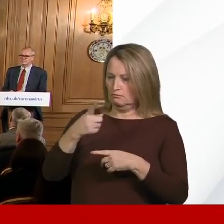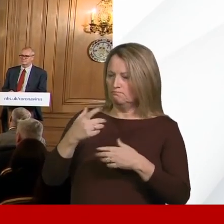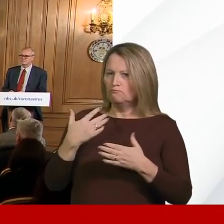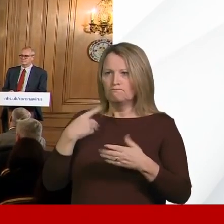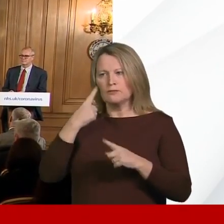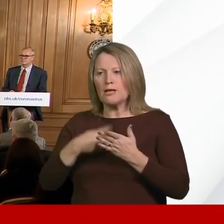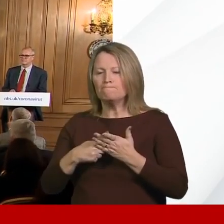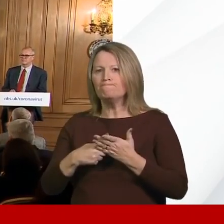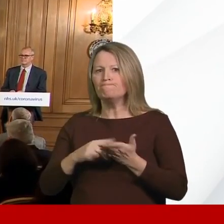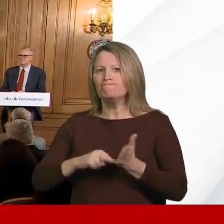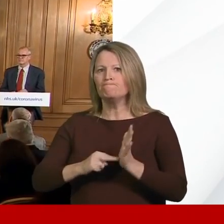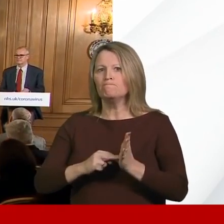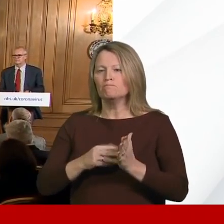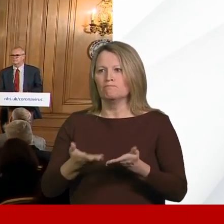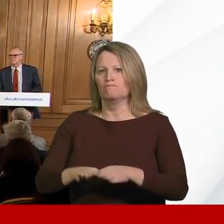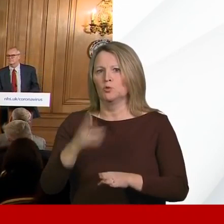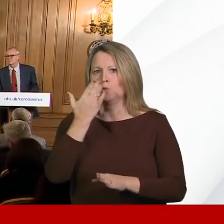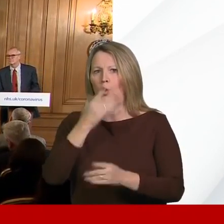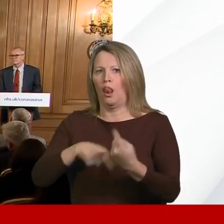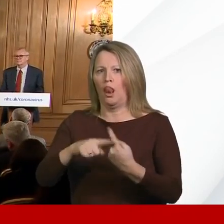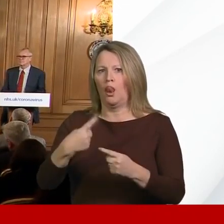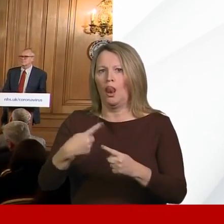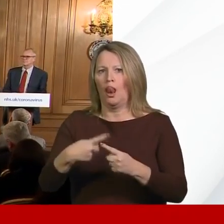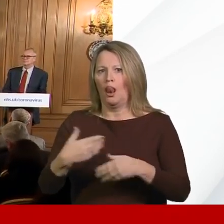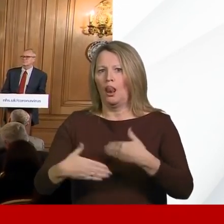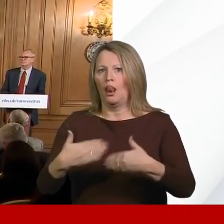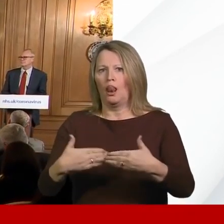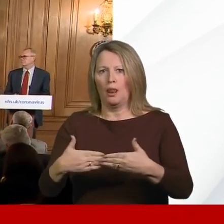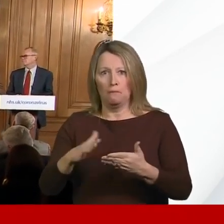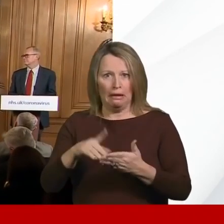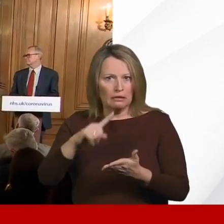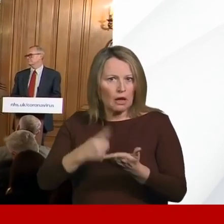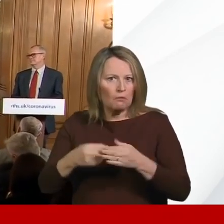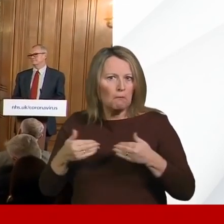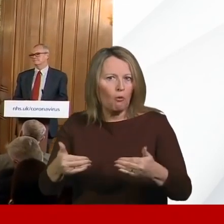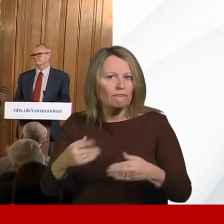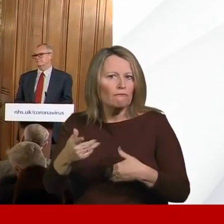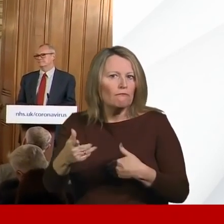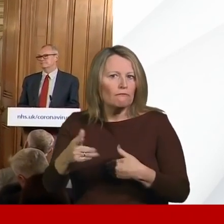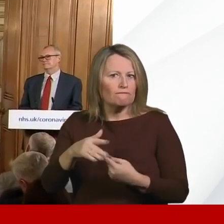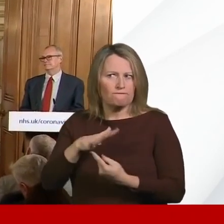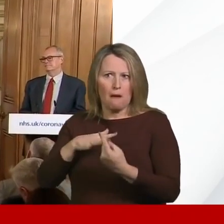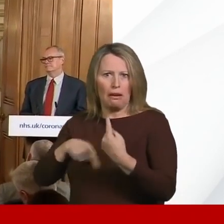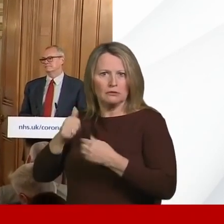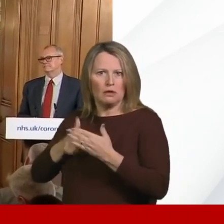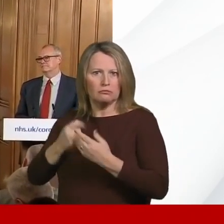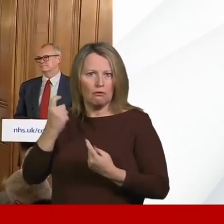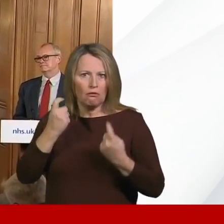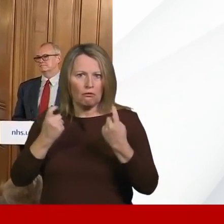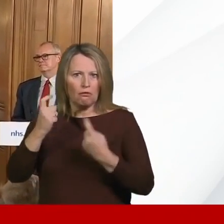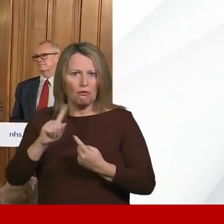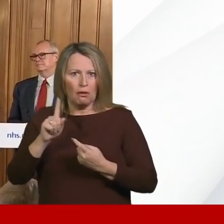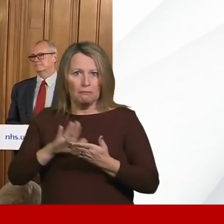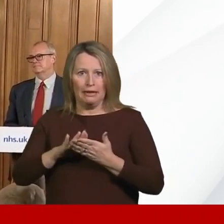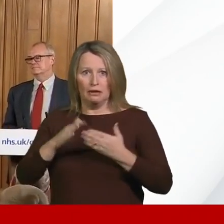any indication? The Scottish Government has suggested maybe 6 months until the summer holidays. And to the medics, if I may, you have touched on this,